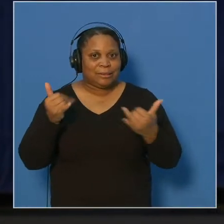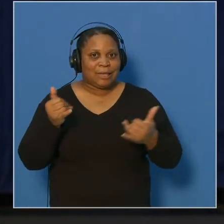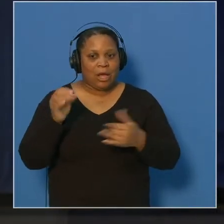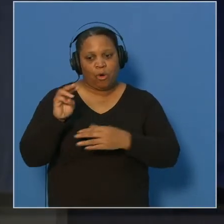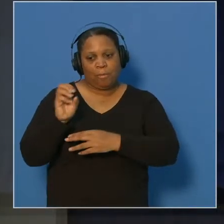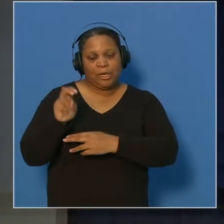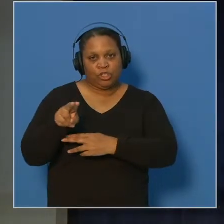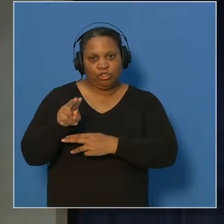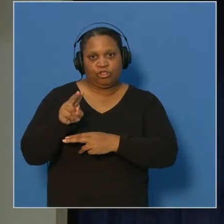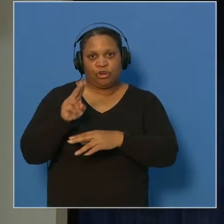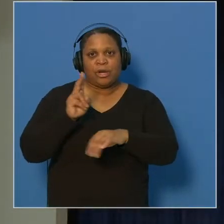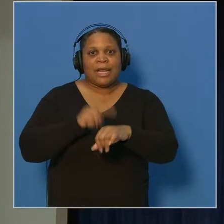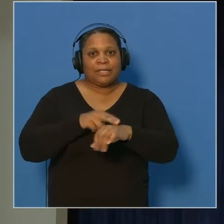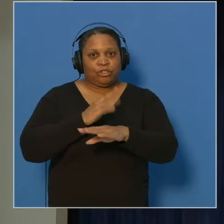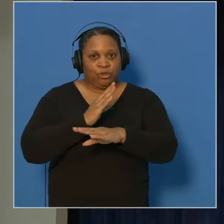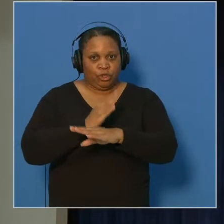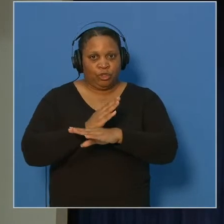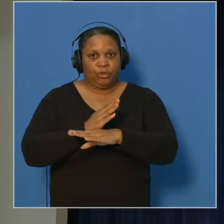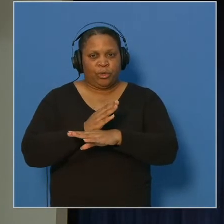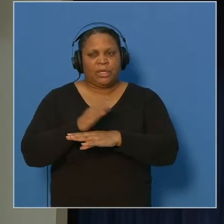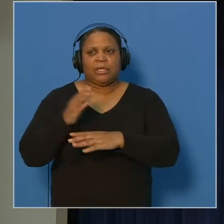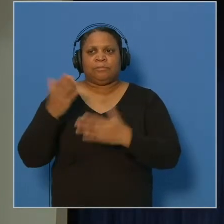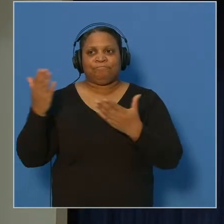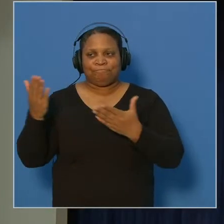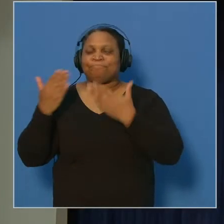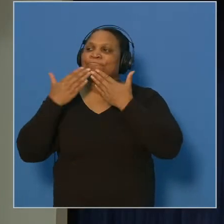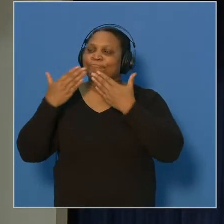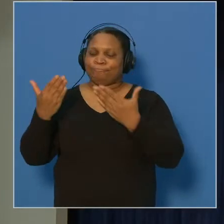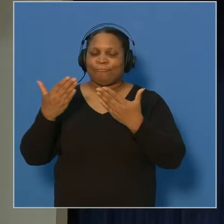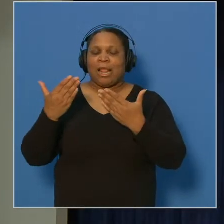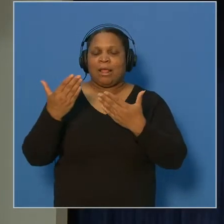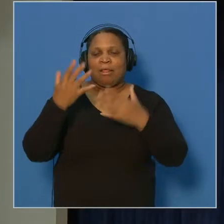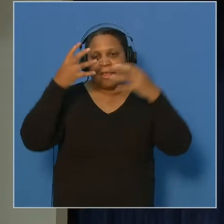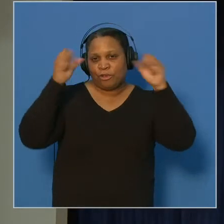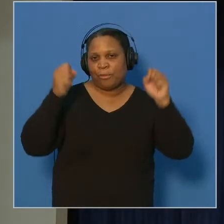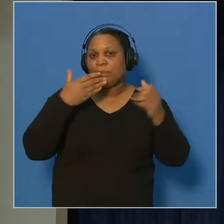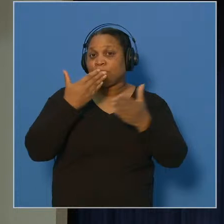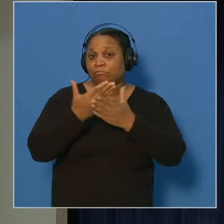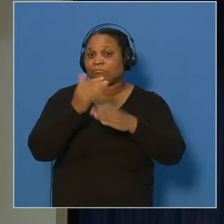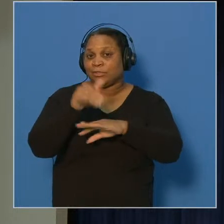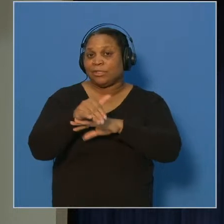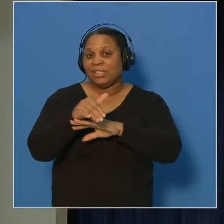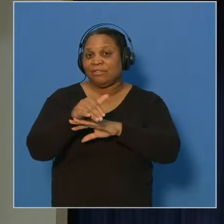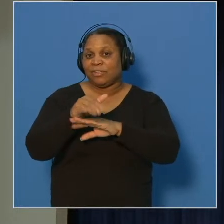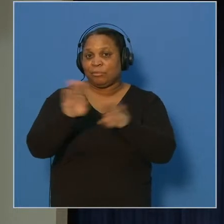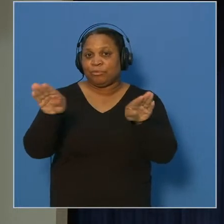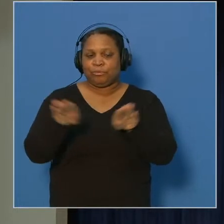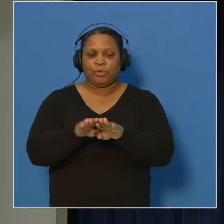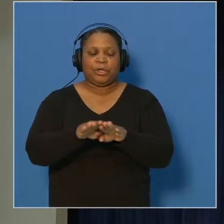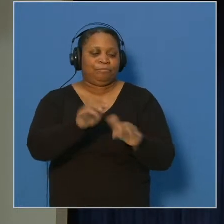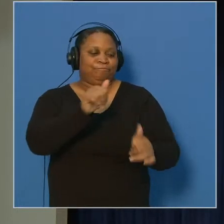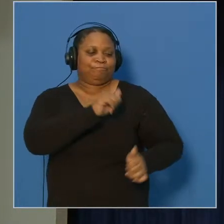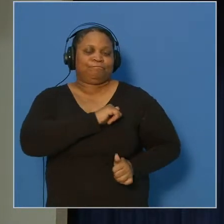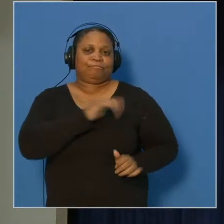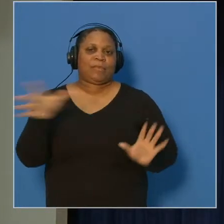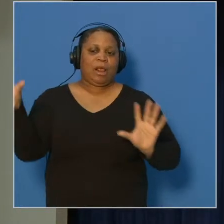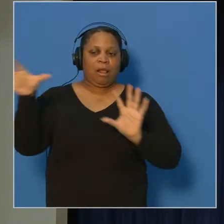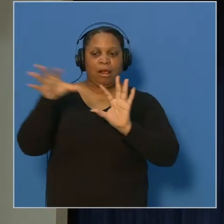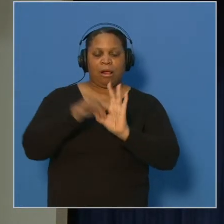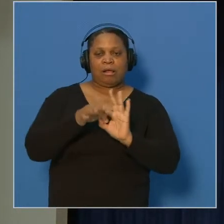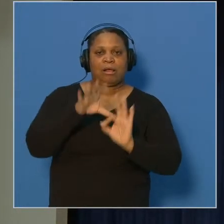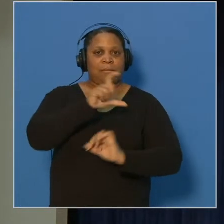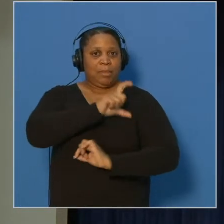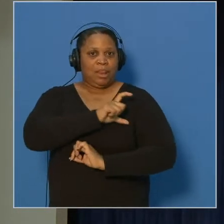Ministry of National Security. Minister? Thank you, Premier, and good evening, Bermuda. The Royal Bermuda Regiment, in partnership with the Bermuda Police